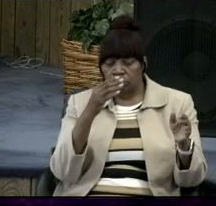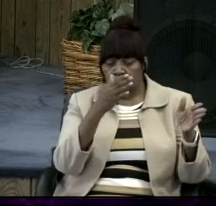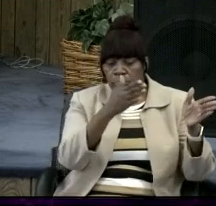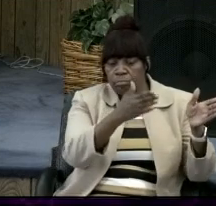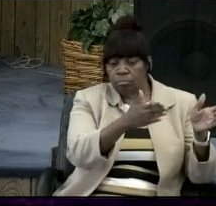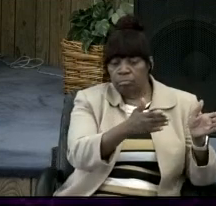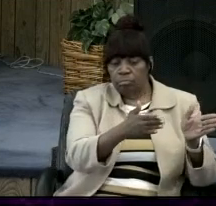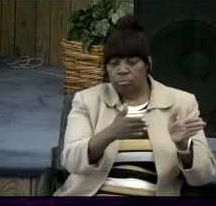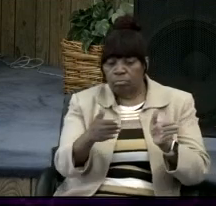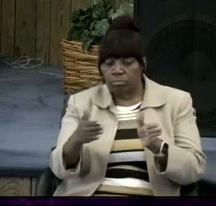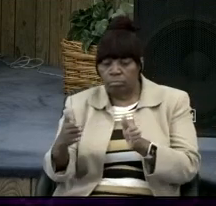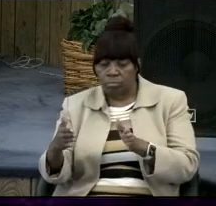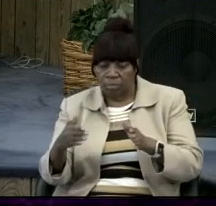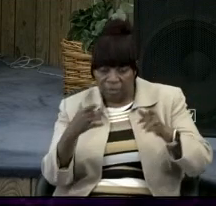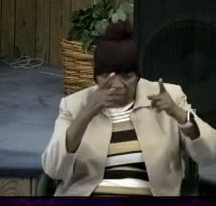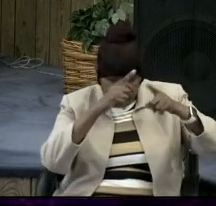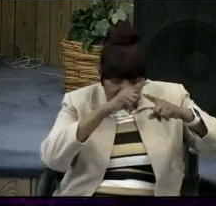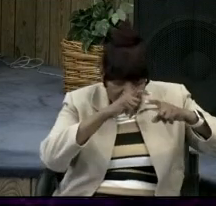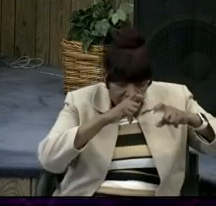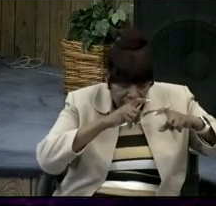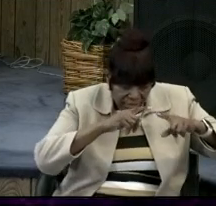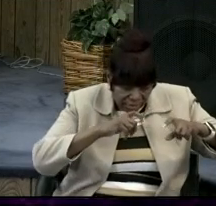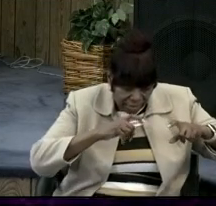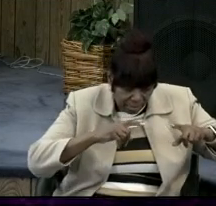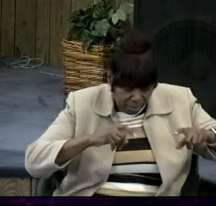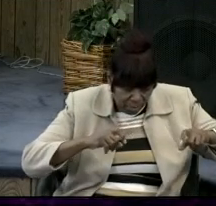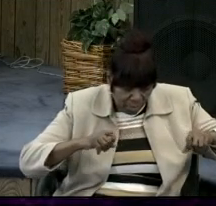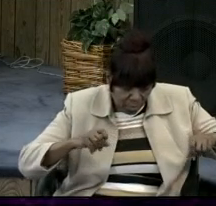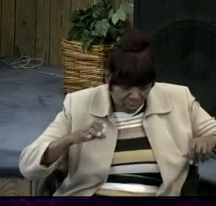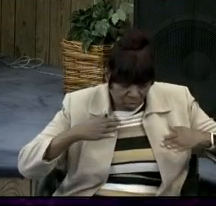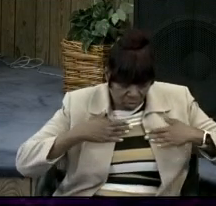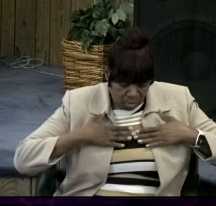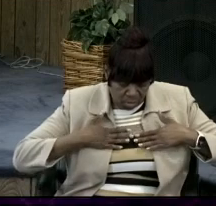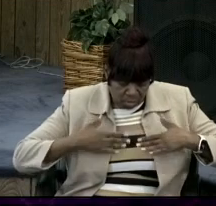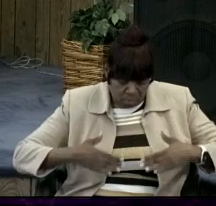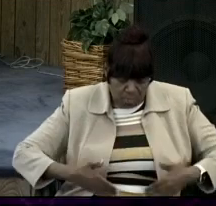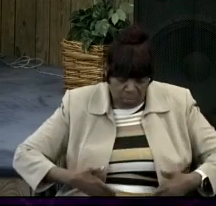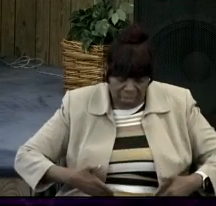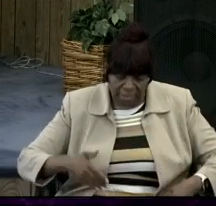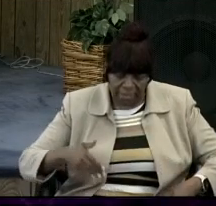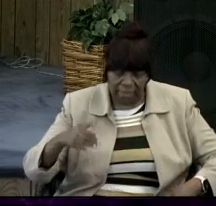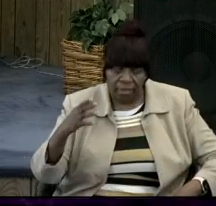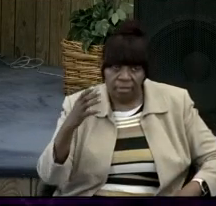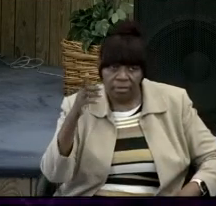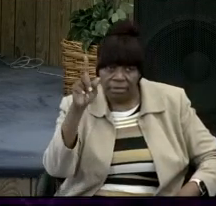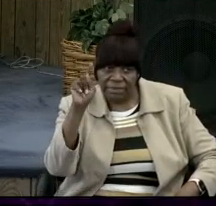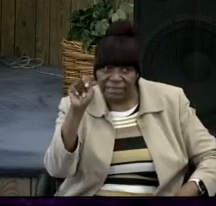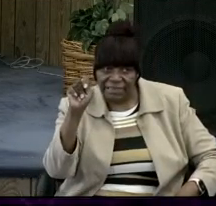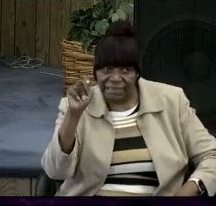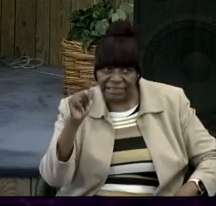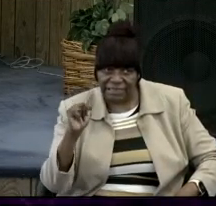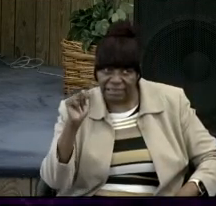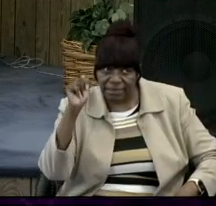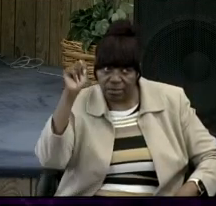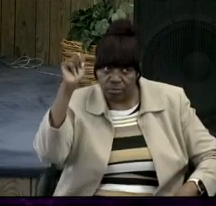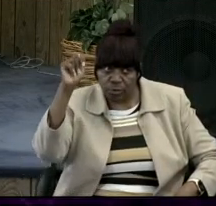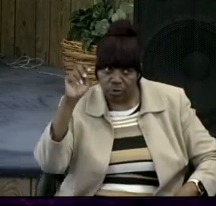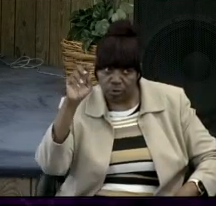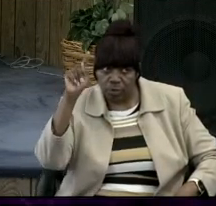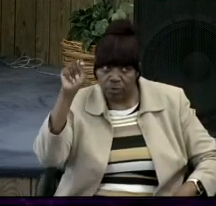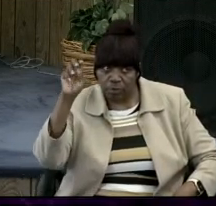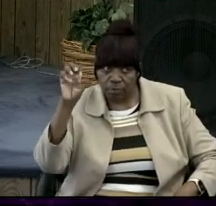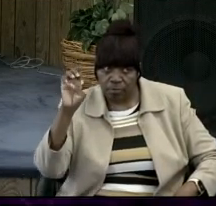examination, if you could see by temperature, anger has us hot. You see that on the left there?